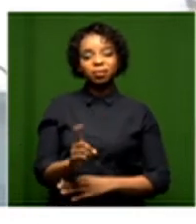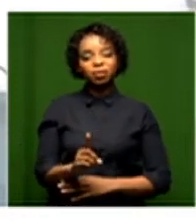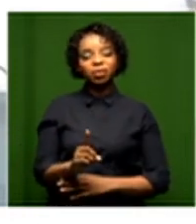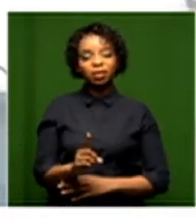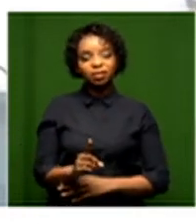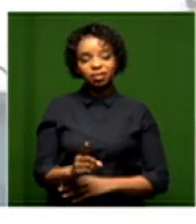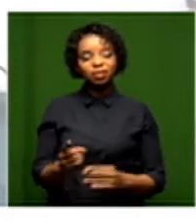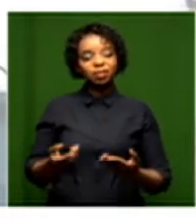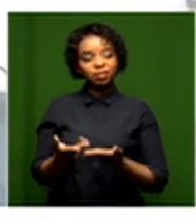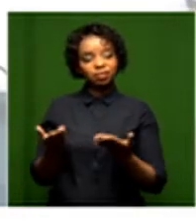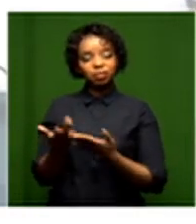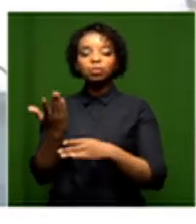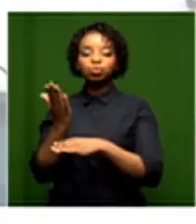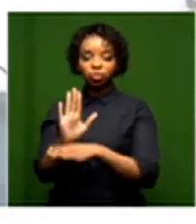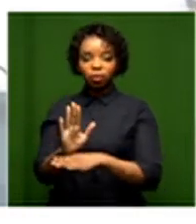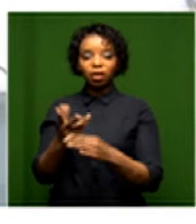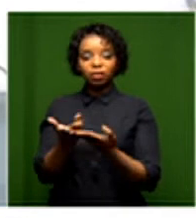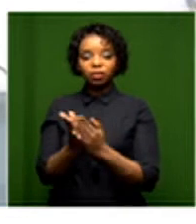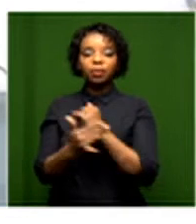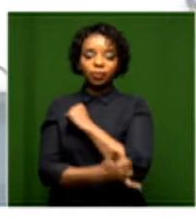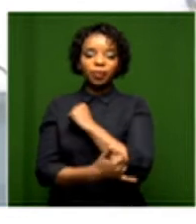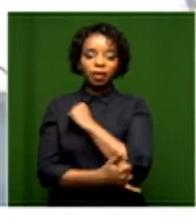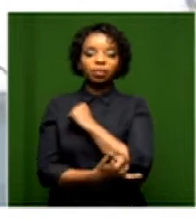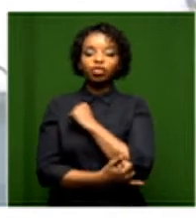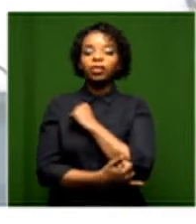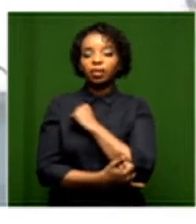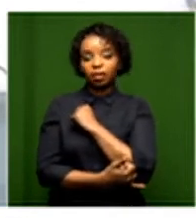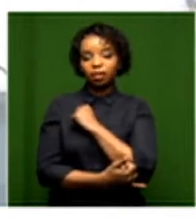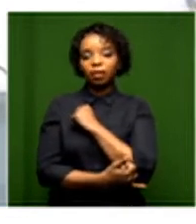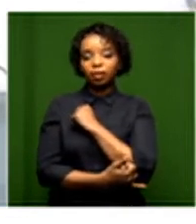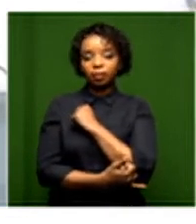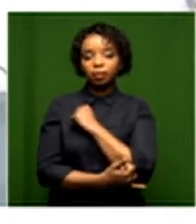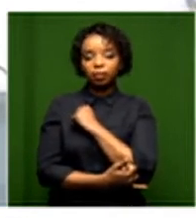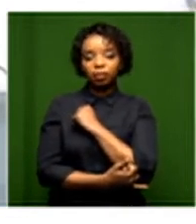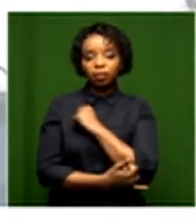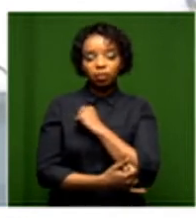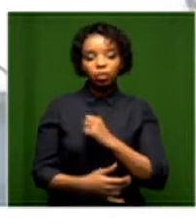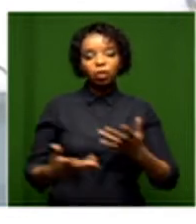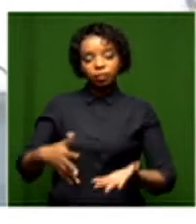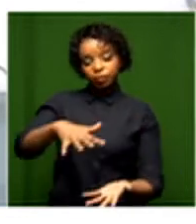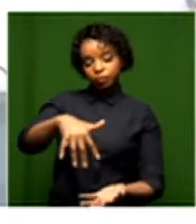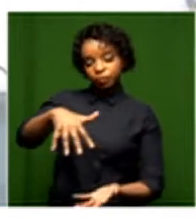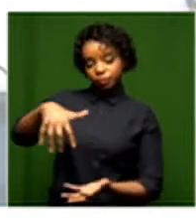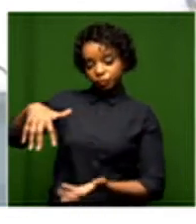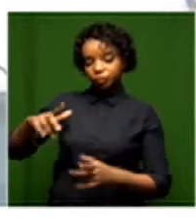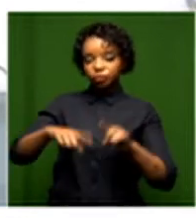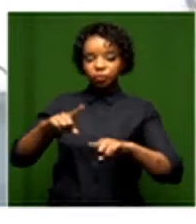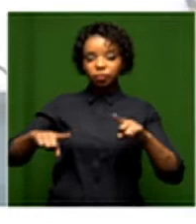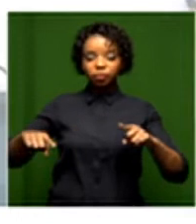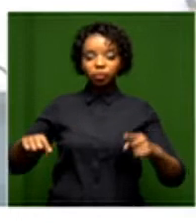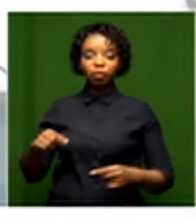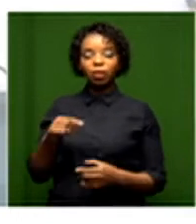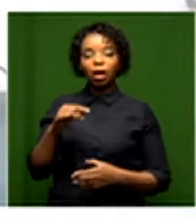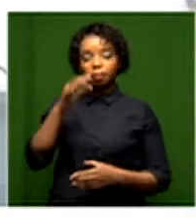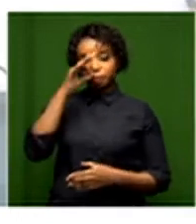country. They normally have an area of pristine collections of plants. So they give you a very good example what